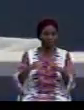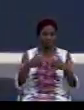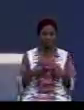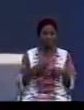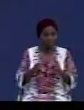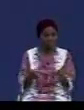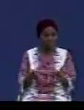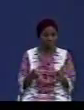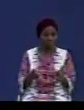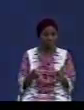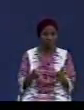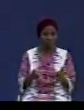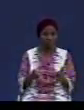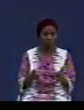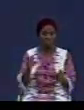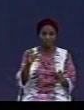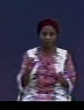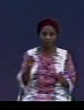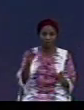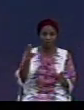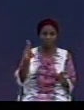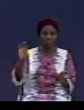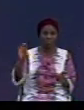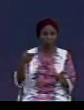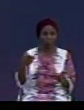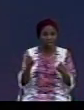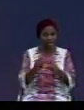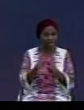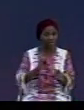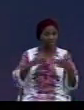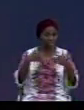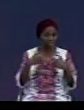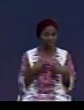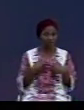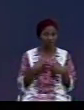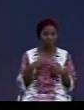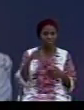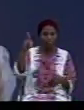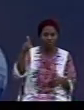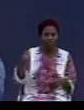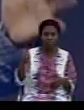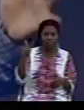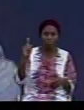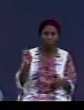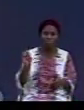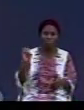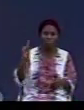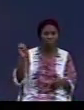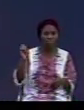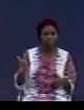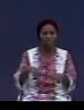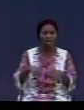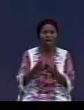as I have. Peter, how do you know you have that? Such as